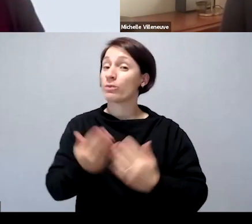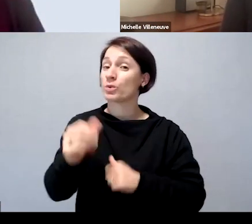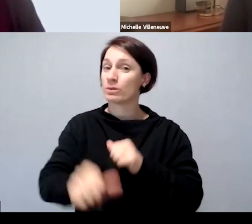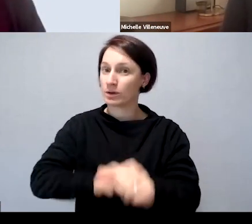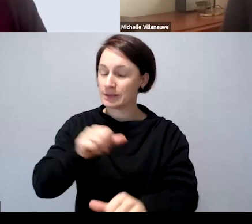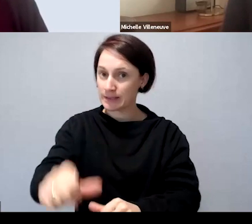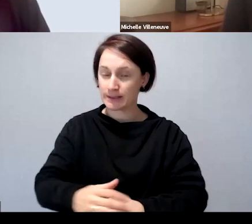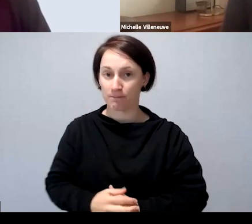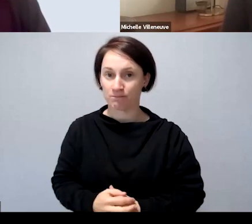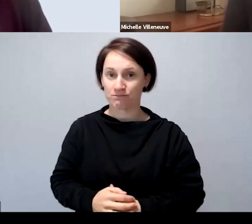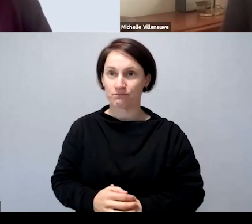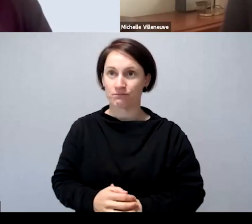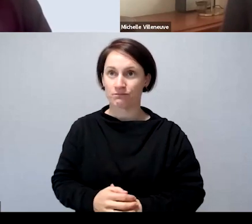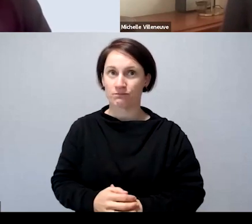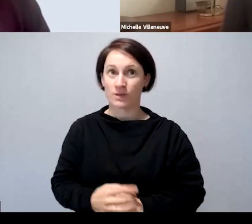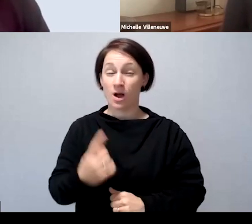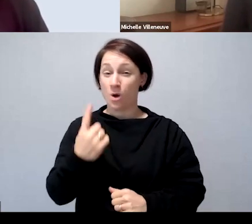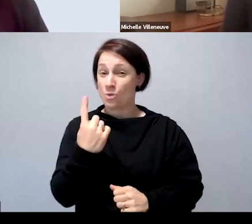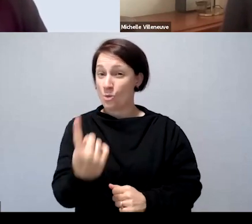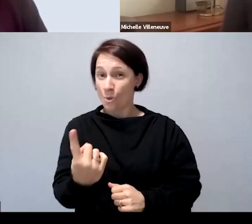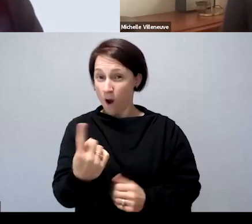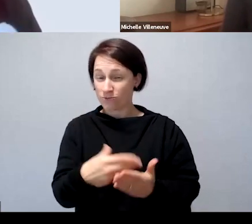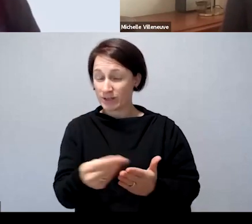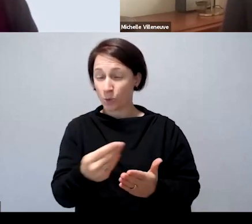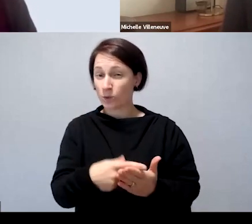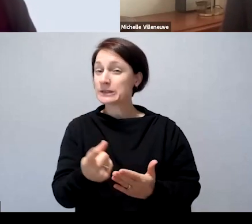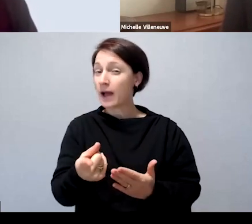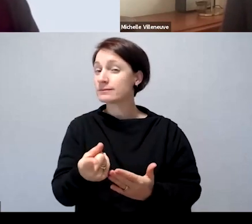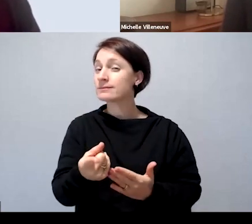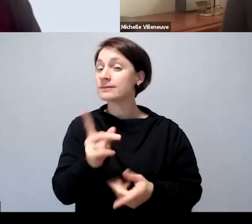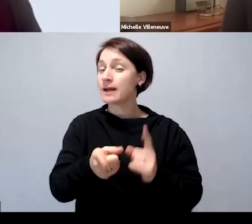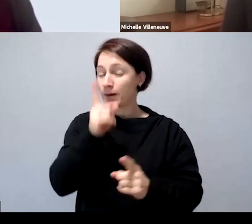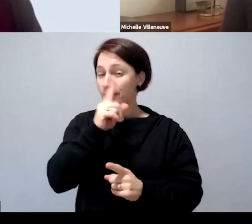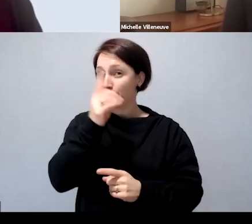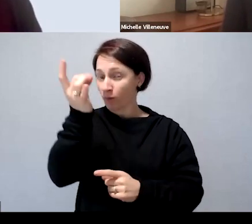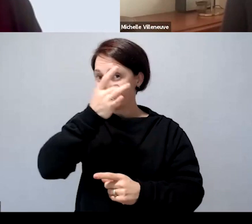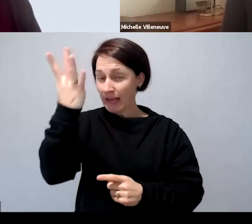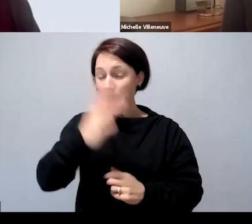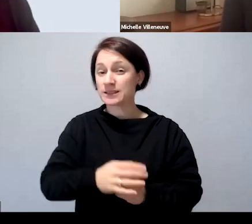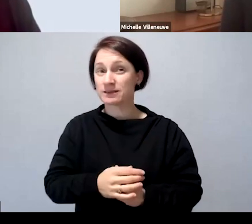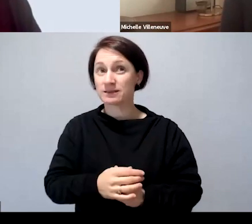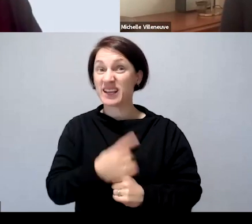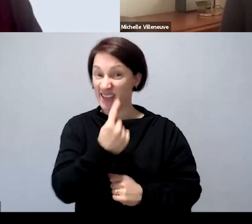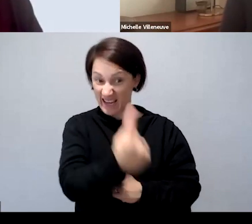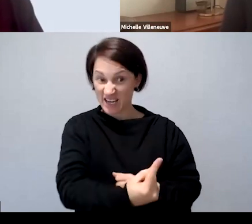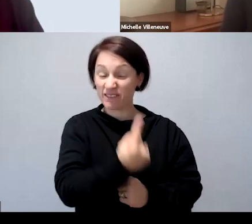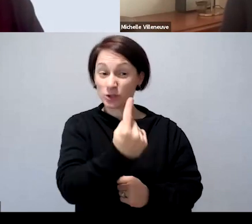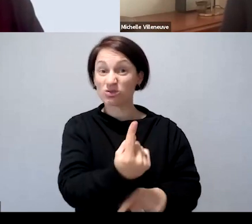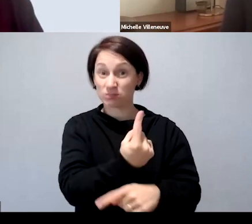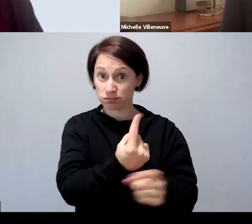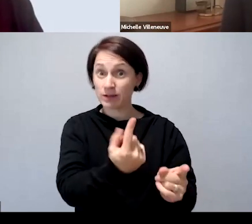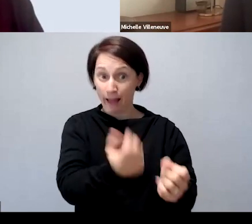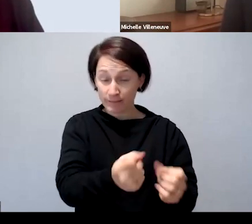underutilized resource that is persistent and that you'll see across our projects is the underutilization of individuals with disabilities